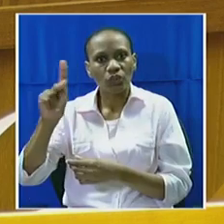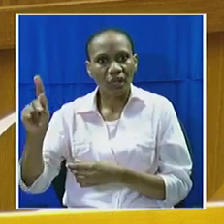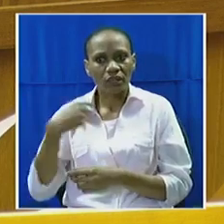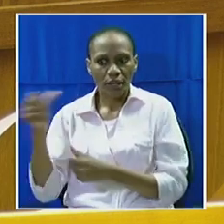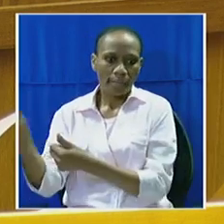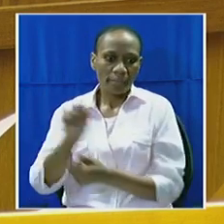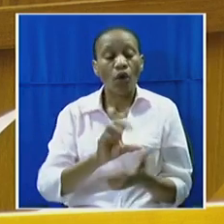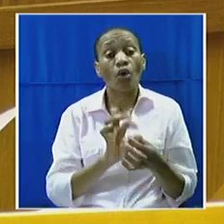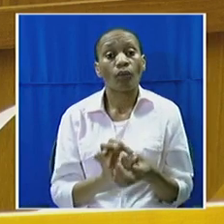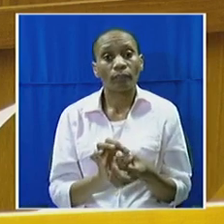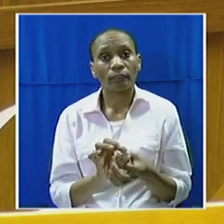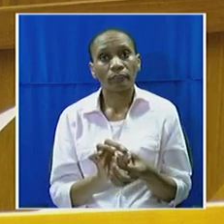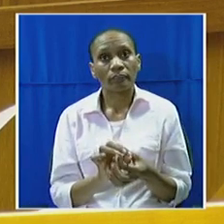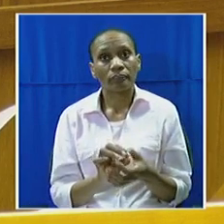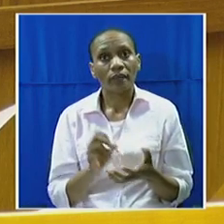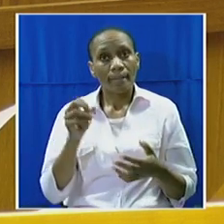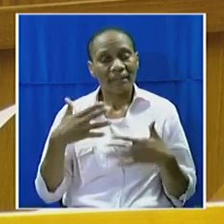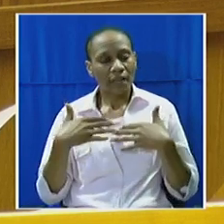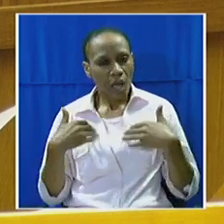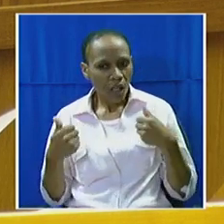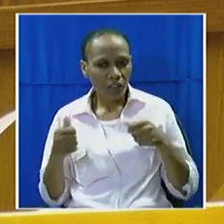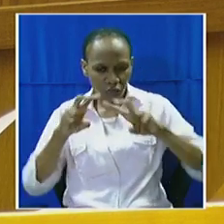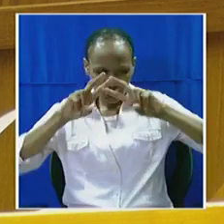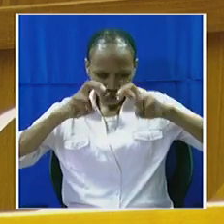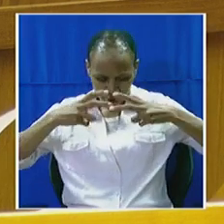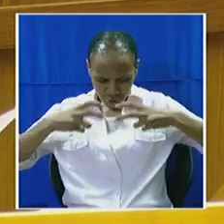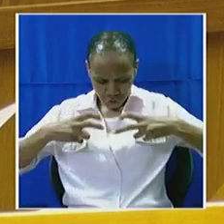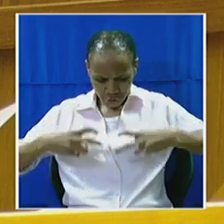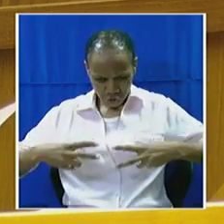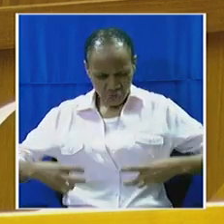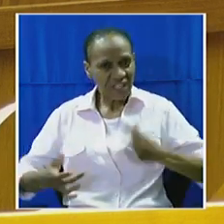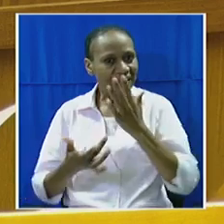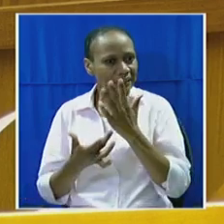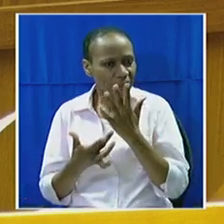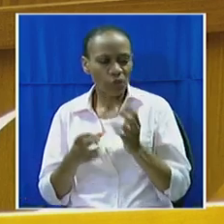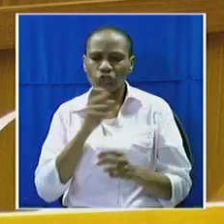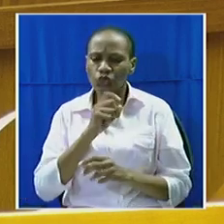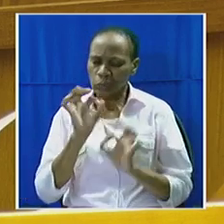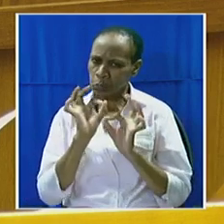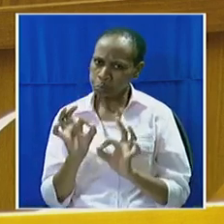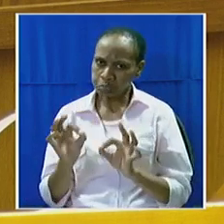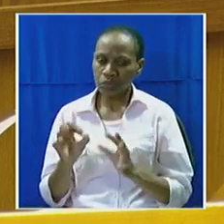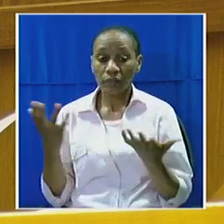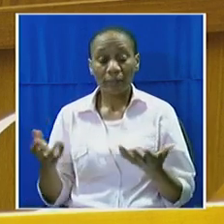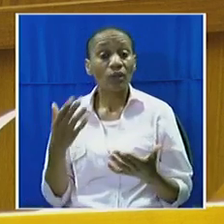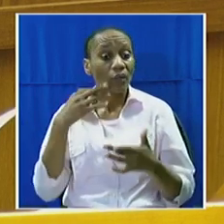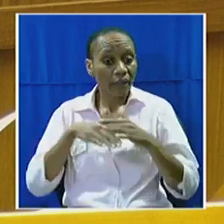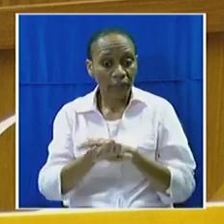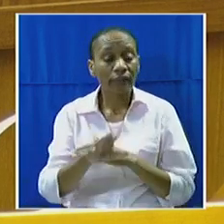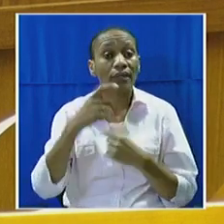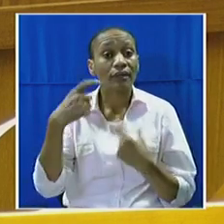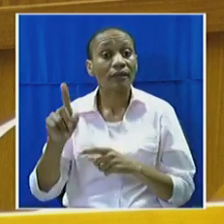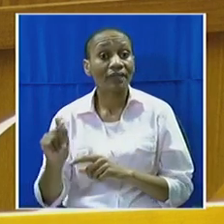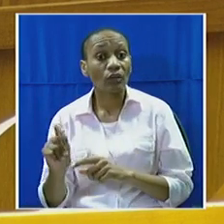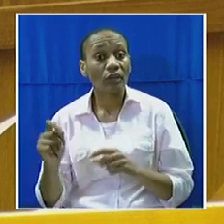I transited, but the health checks and sophistication of technology used at the Cape Town International Airport